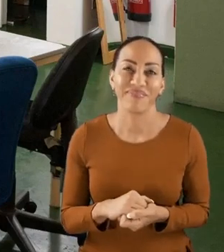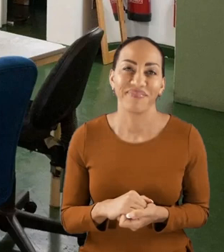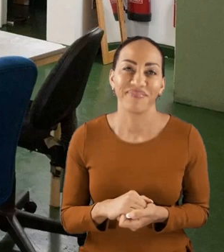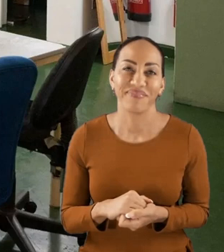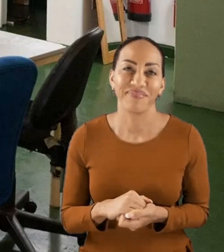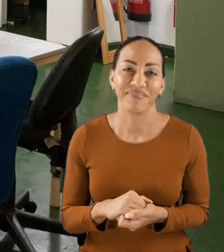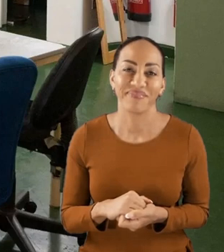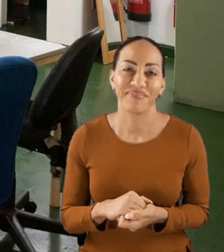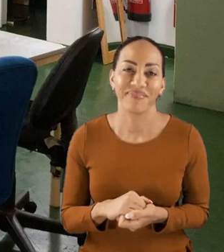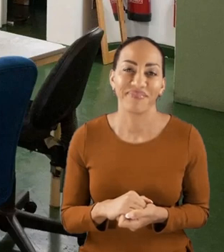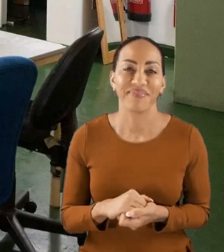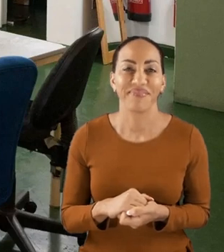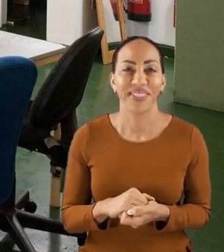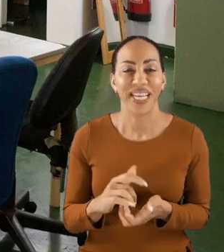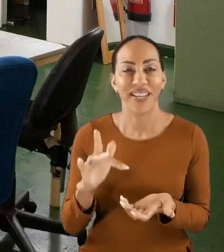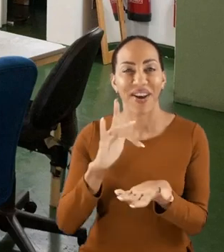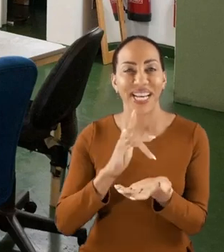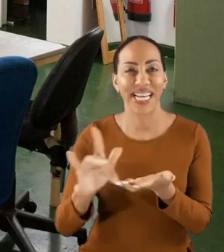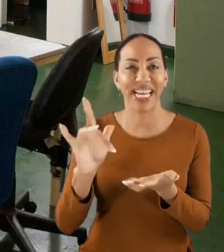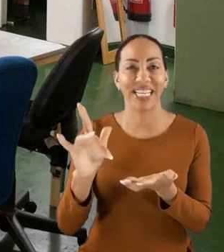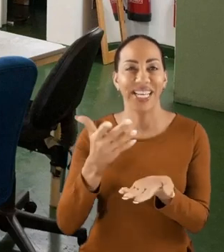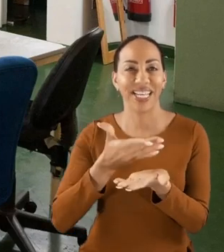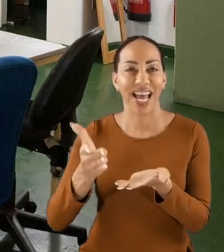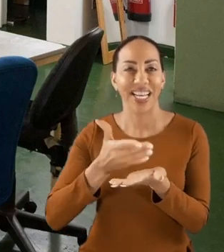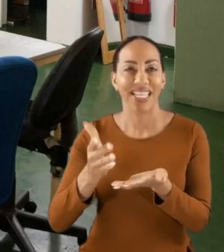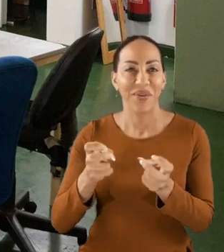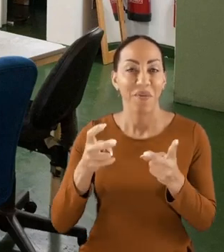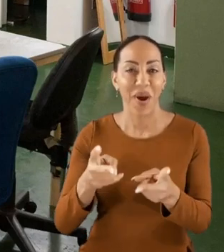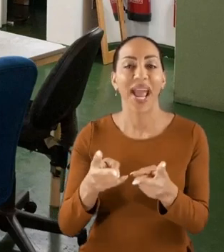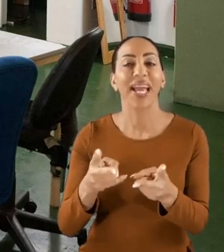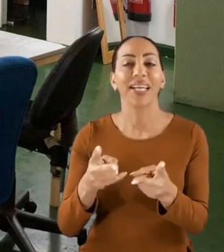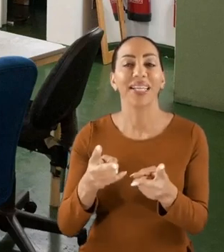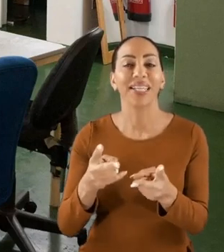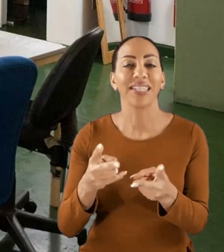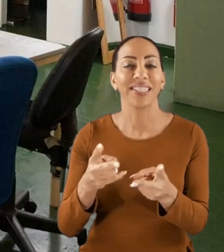share this screen, and then I'm going to, in a neat and tidy way, I'm going to